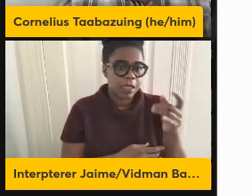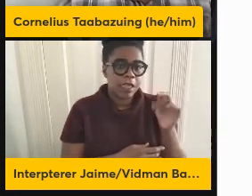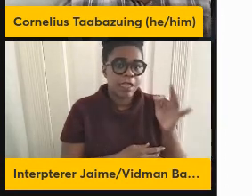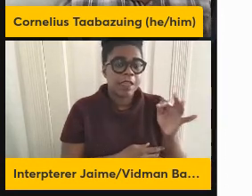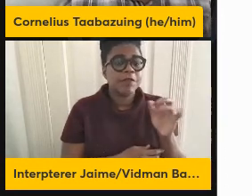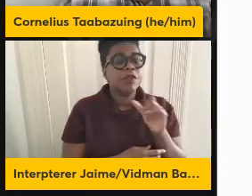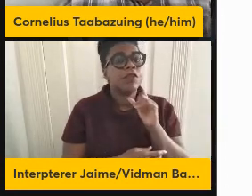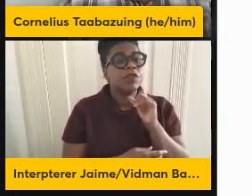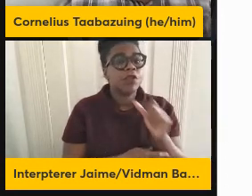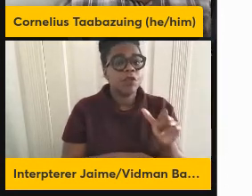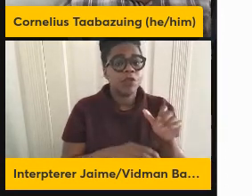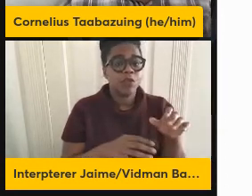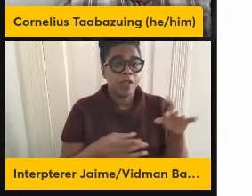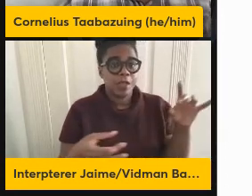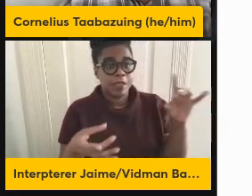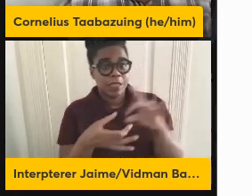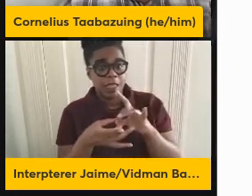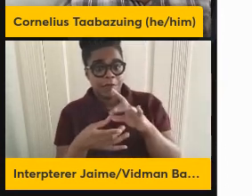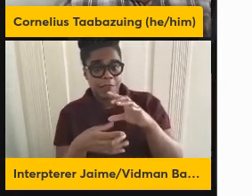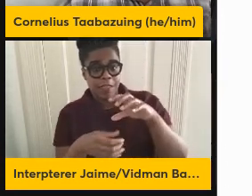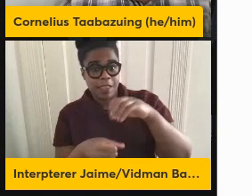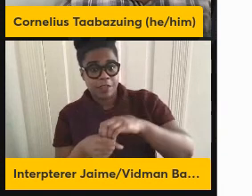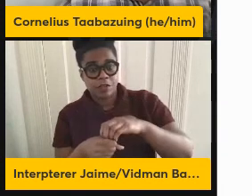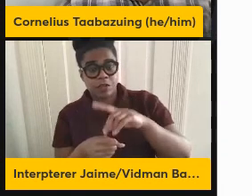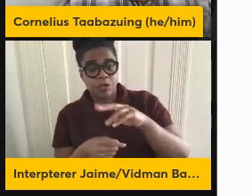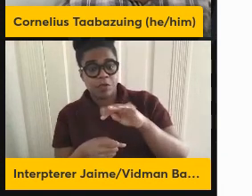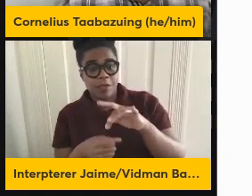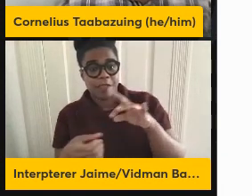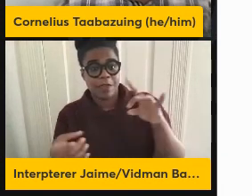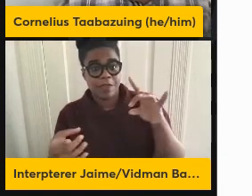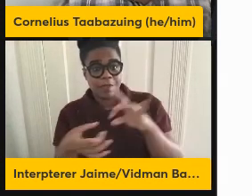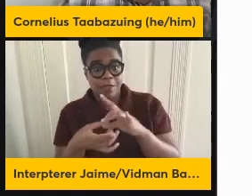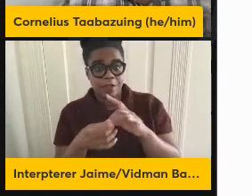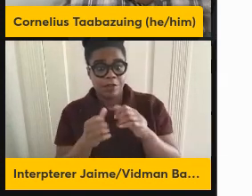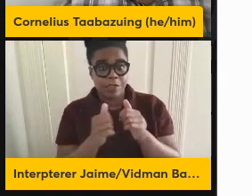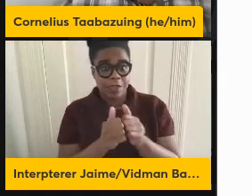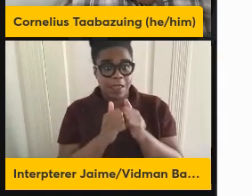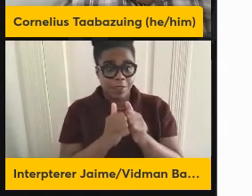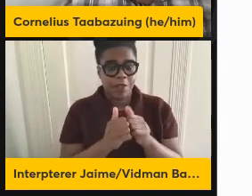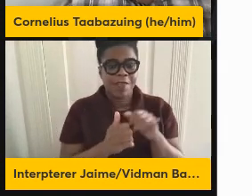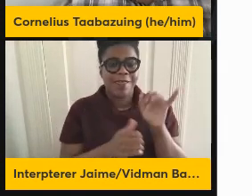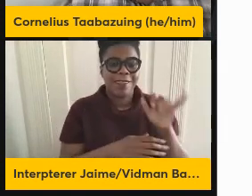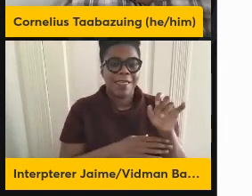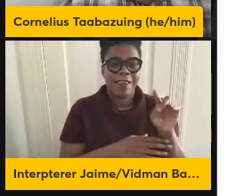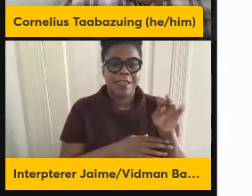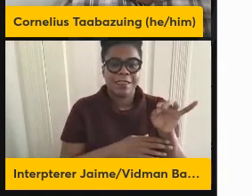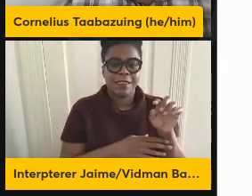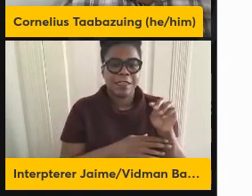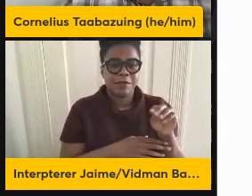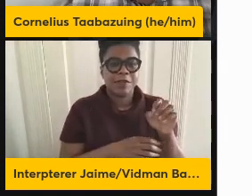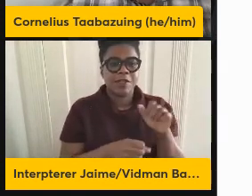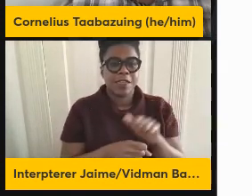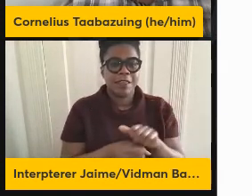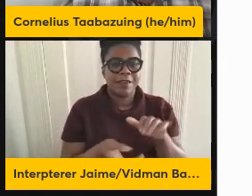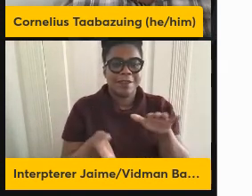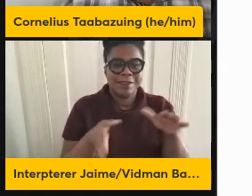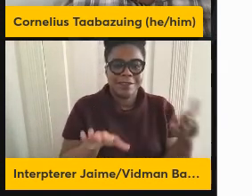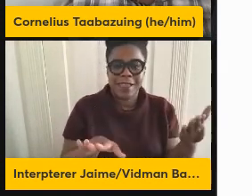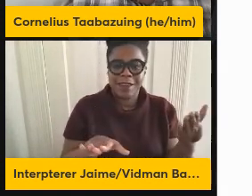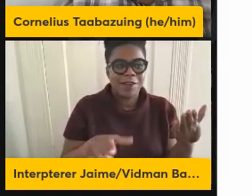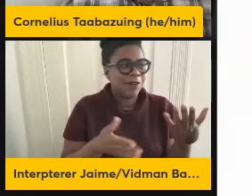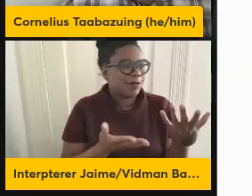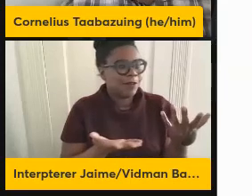the interdomain linker altogether, you see that this enzyme is essentially dead, for lack of a better word. It